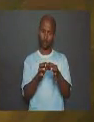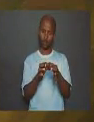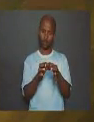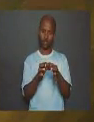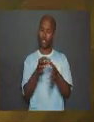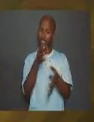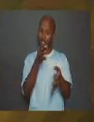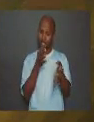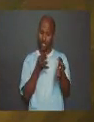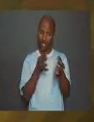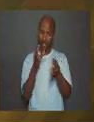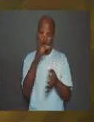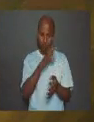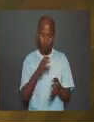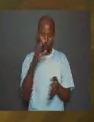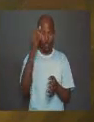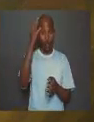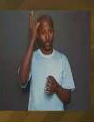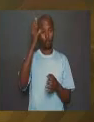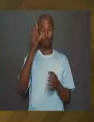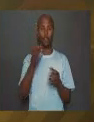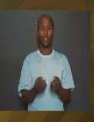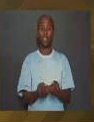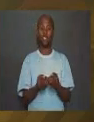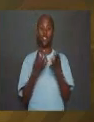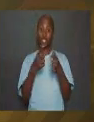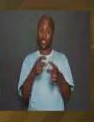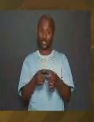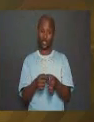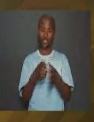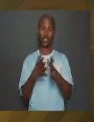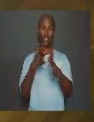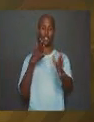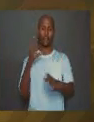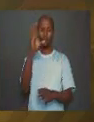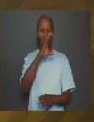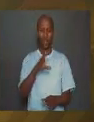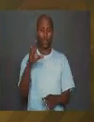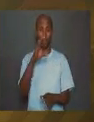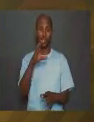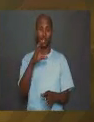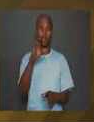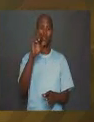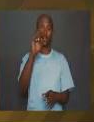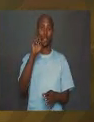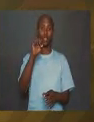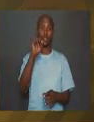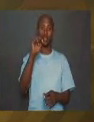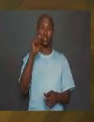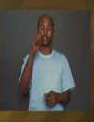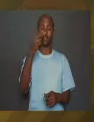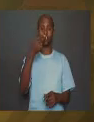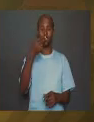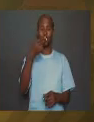Let us explore the concept of an infinite series by finding the nth partial